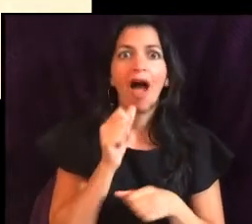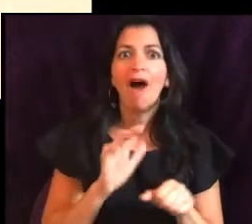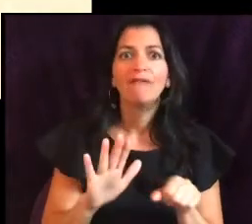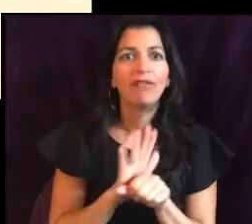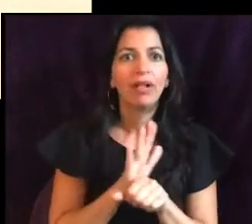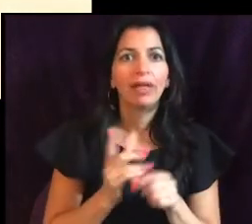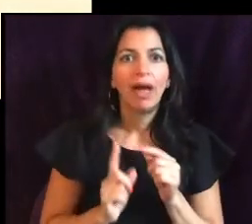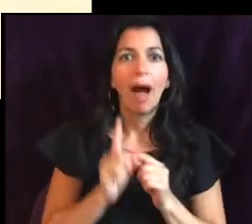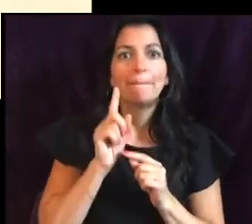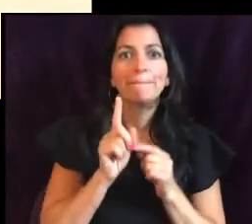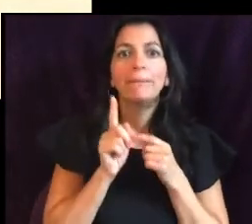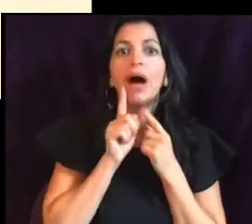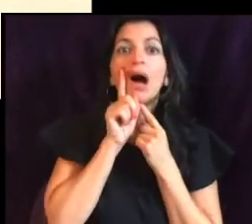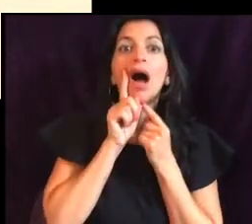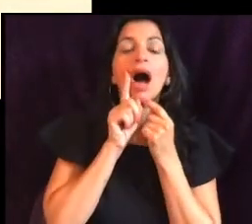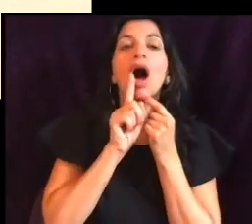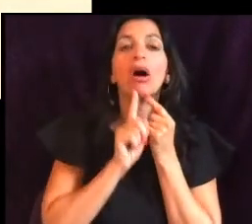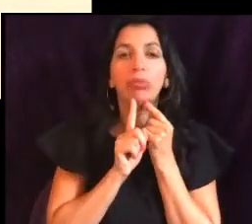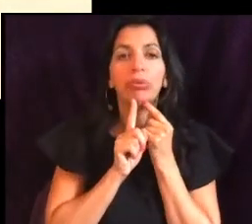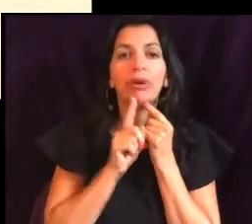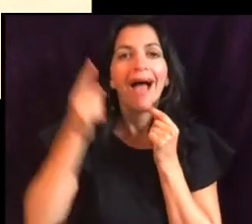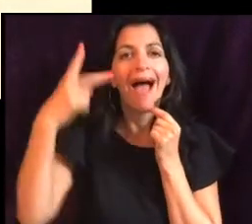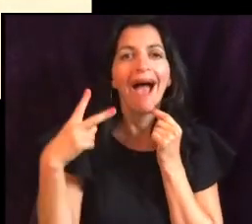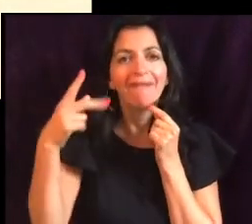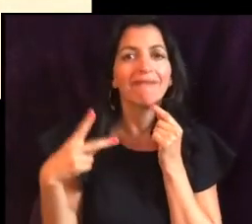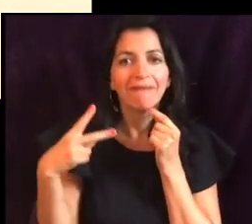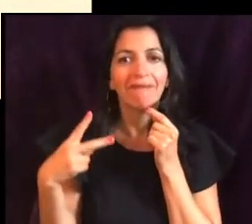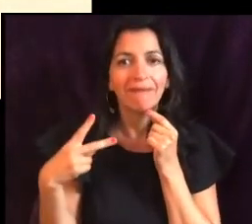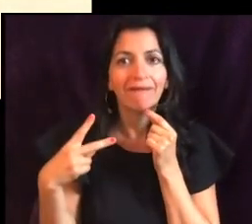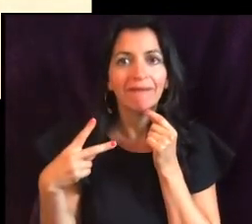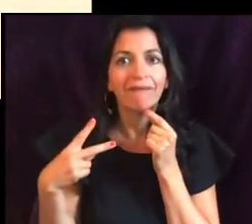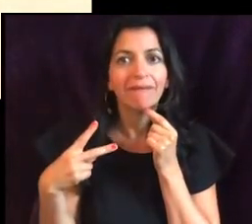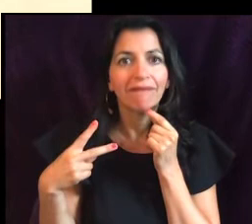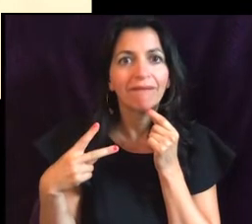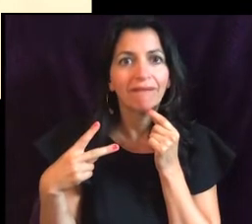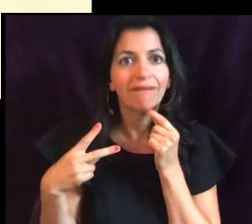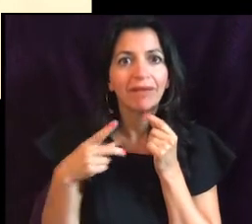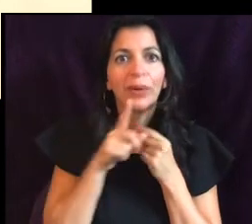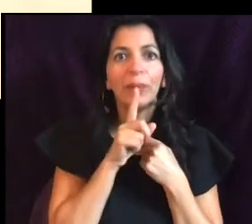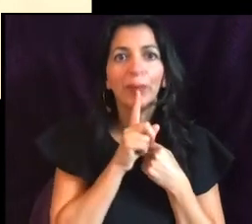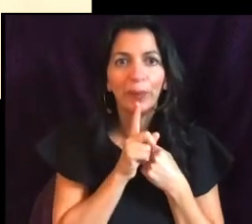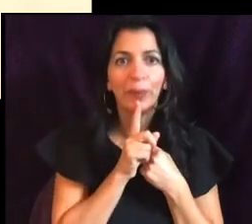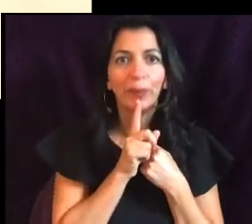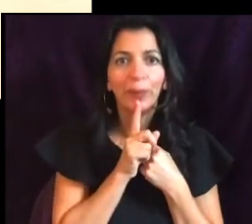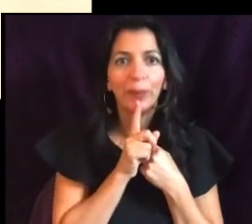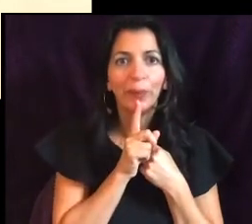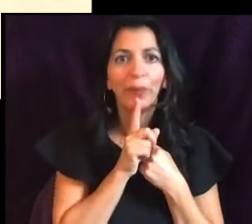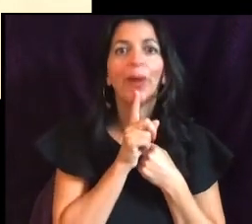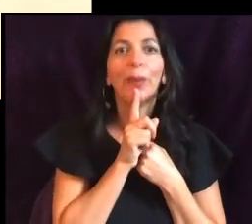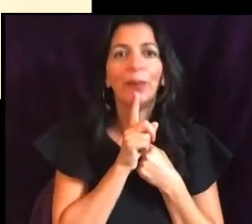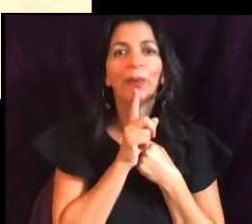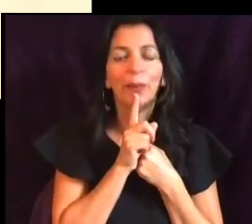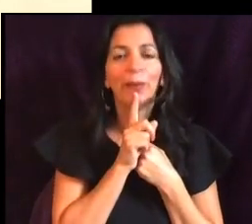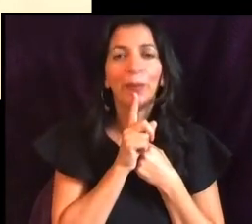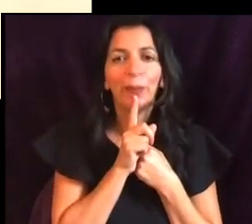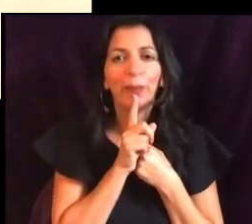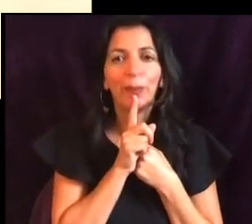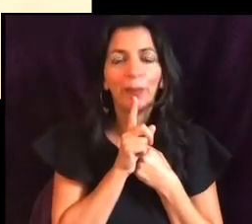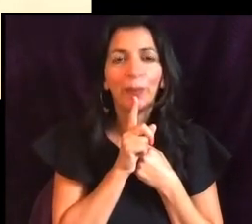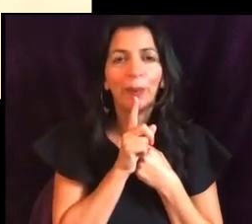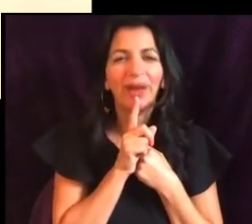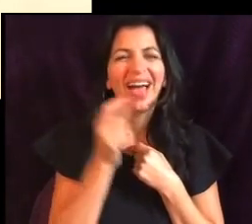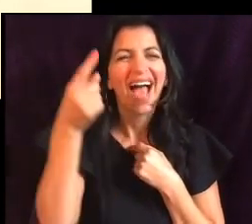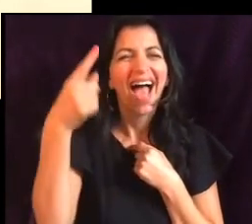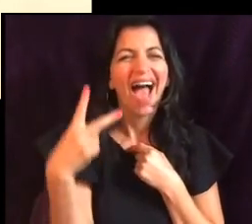way down, okay? You can kind of get a tone here, but you might have to work really hard for it. But if you bring